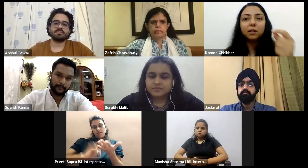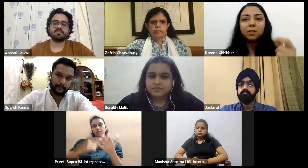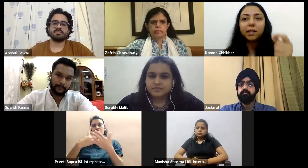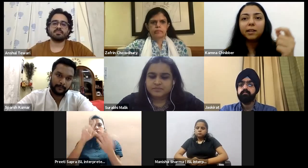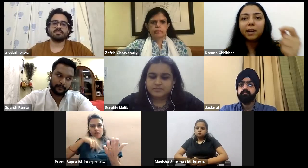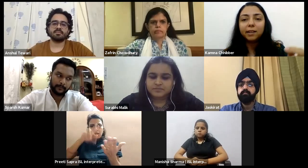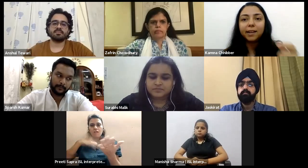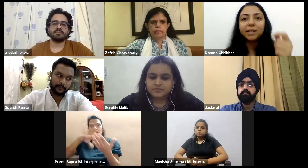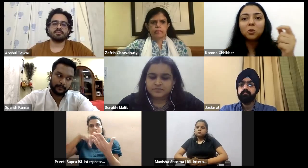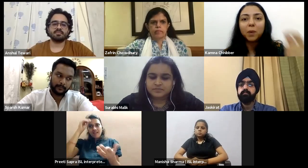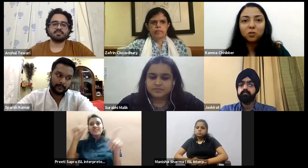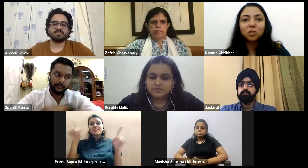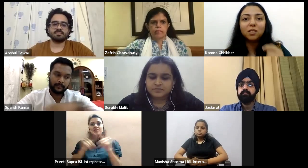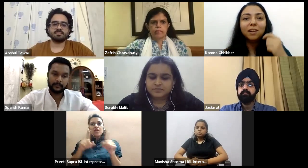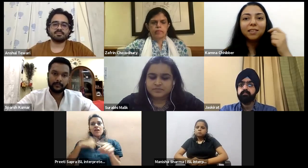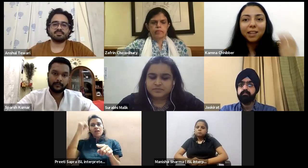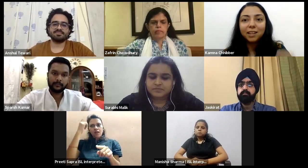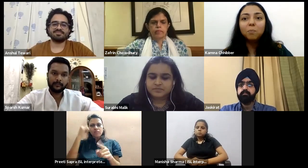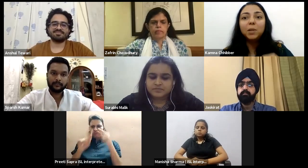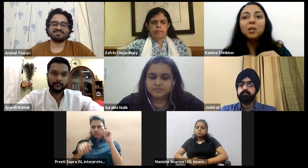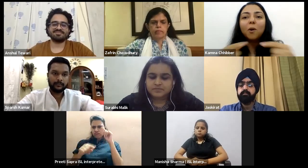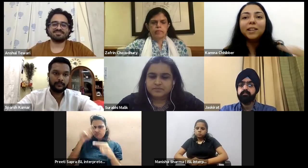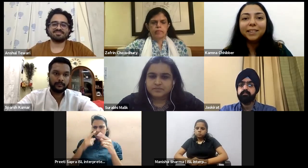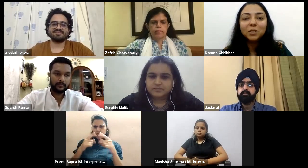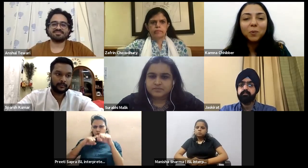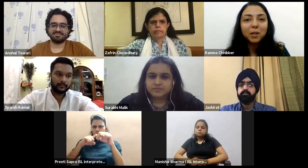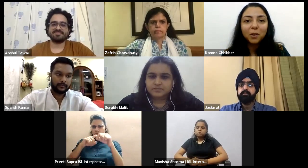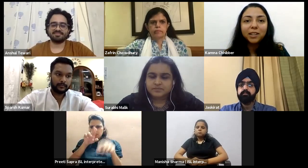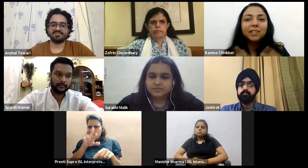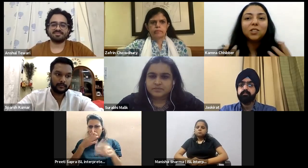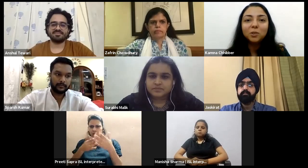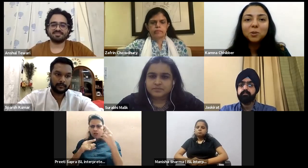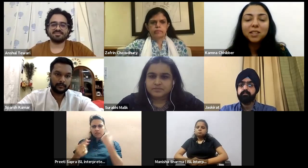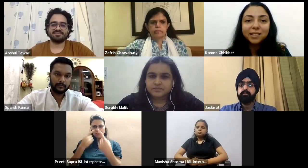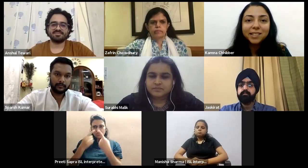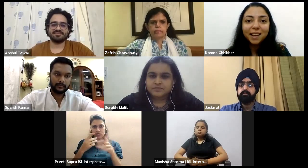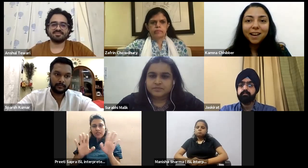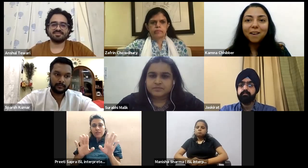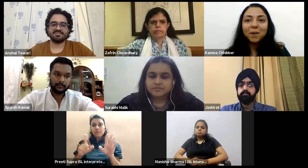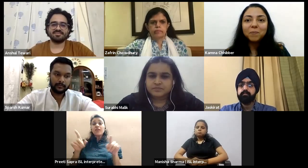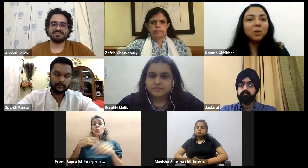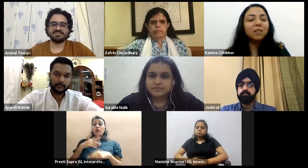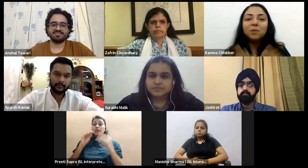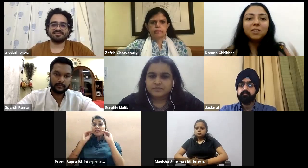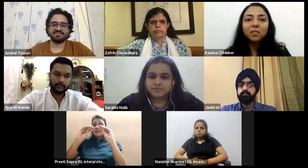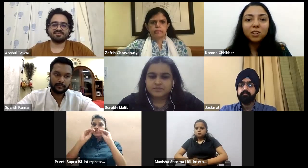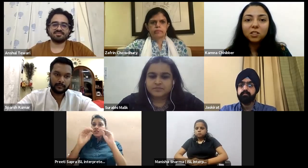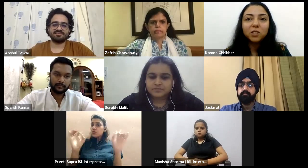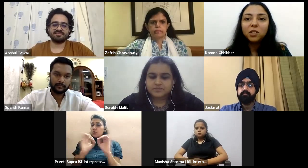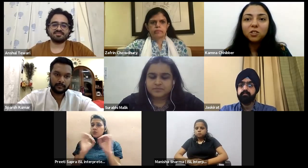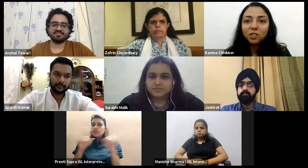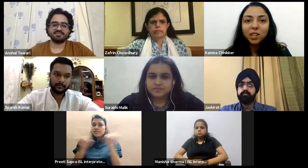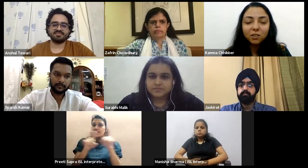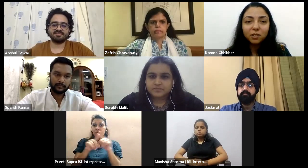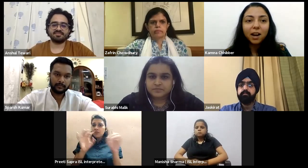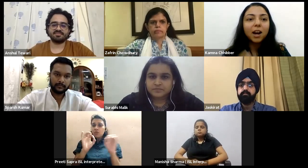to understand, analyze, question, think beyond it. So when you're not teaching those skills, even within the context of